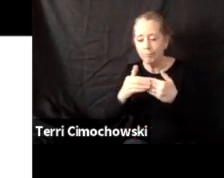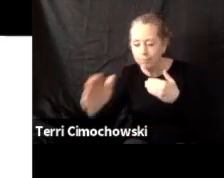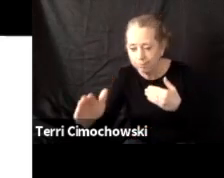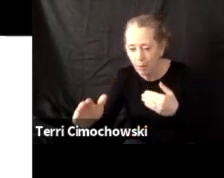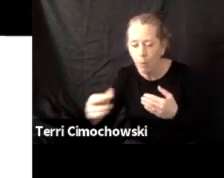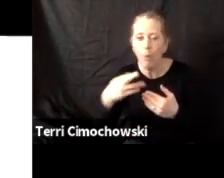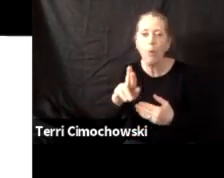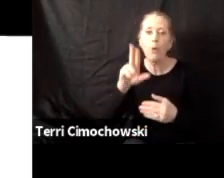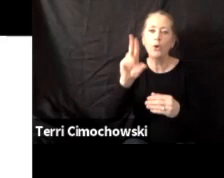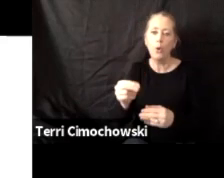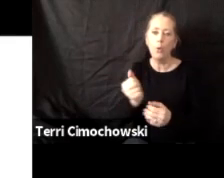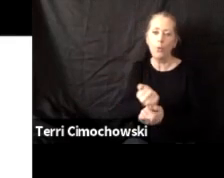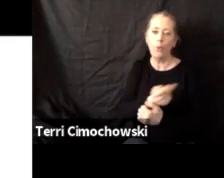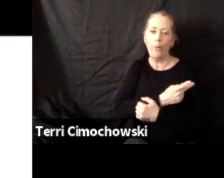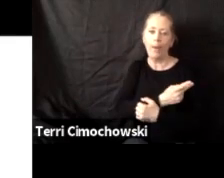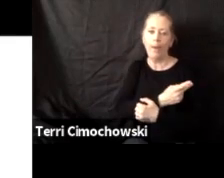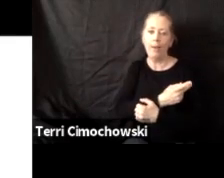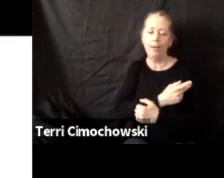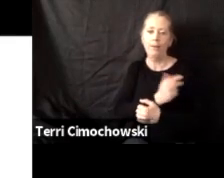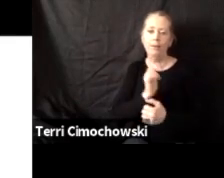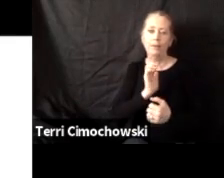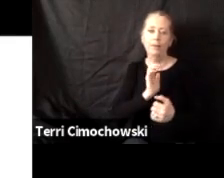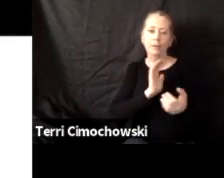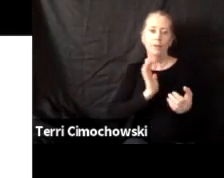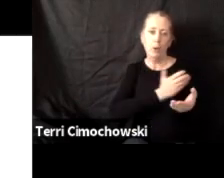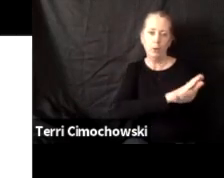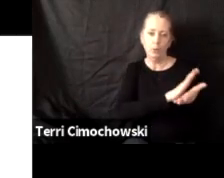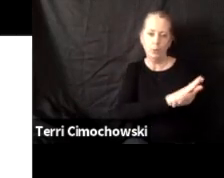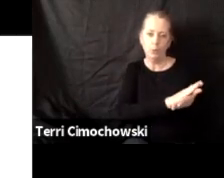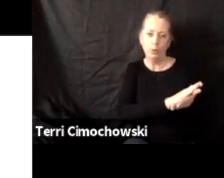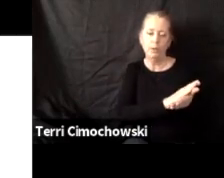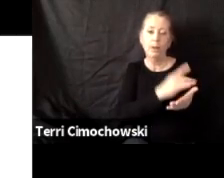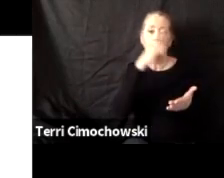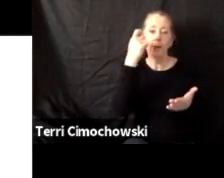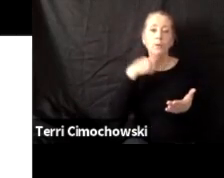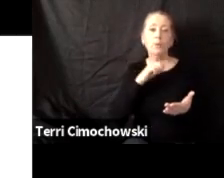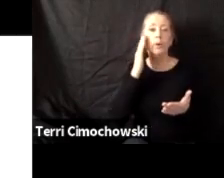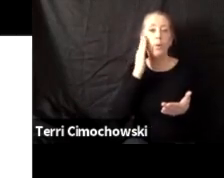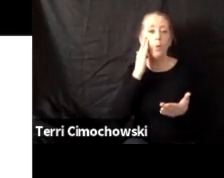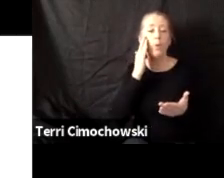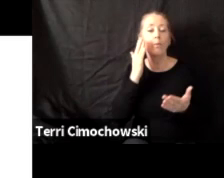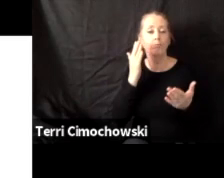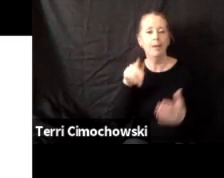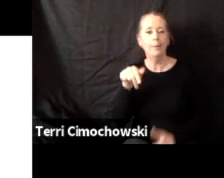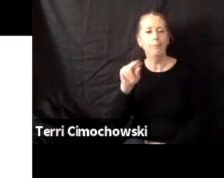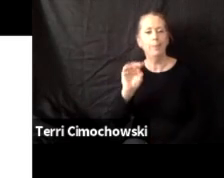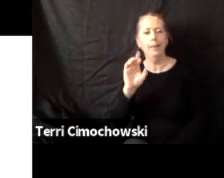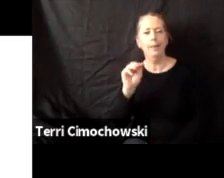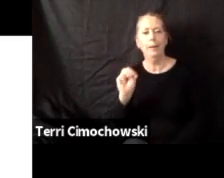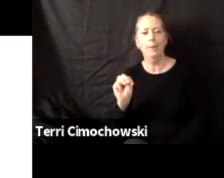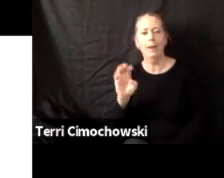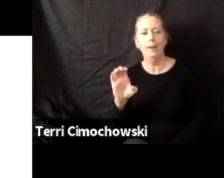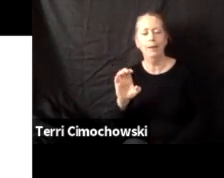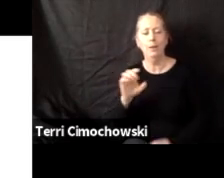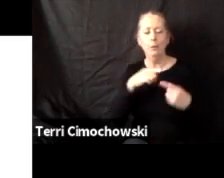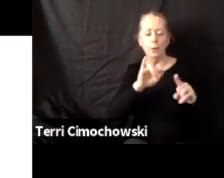want to go back to our attendance area school, because we do realize that we're in a pandemic. During the